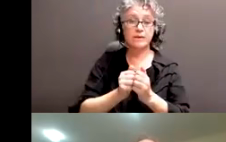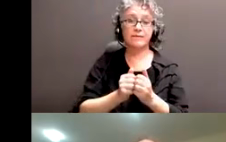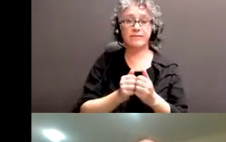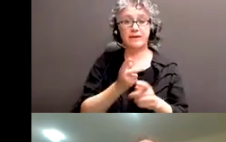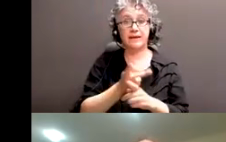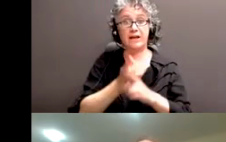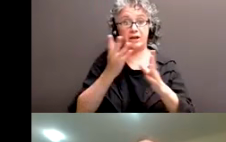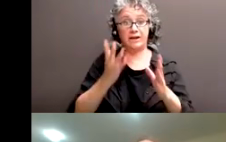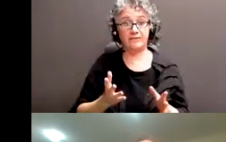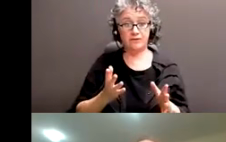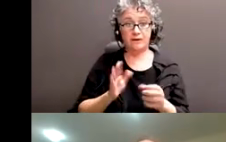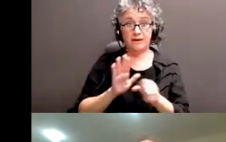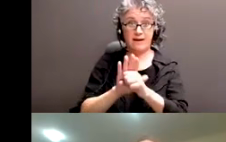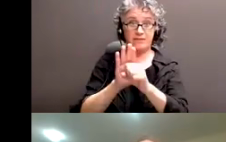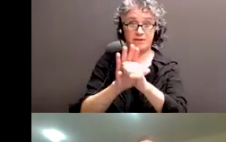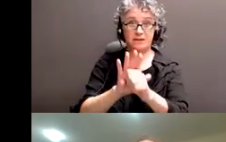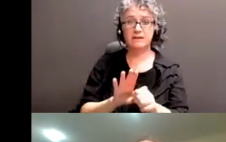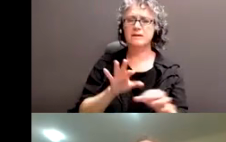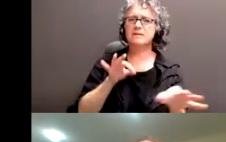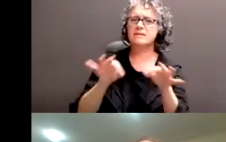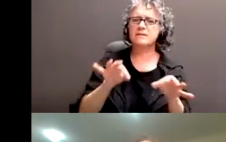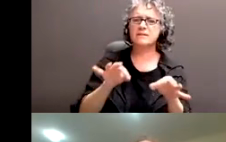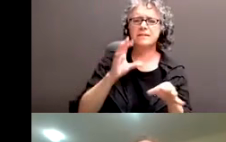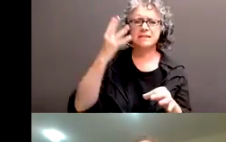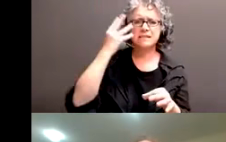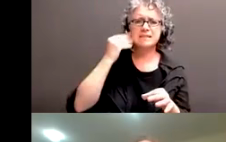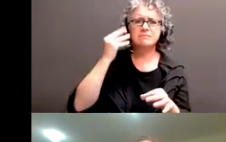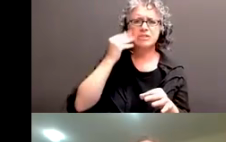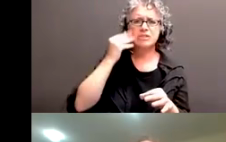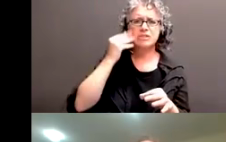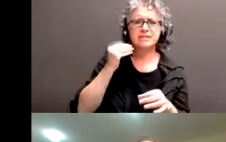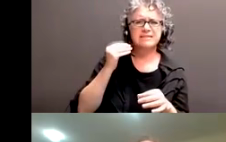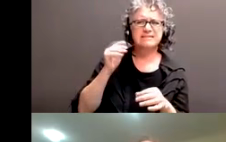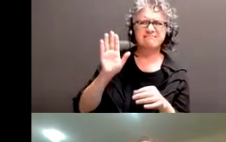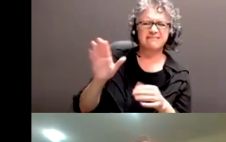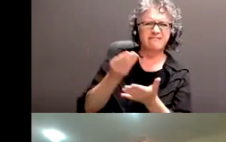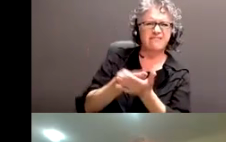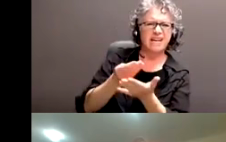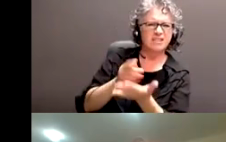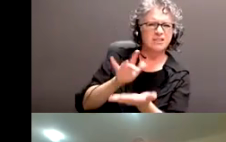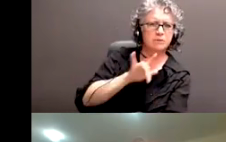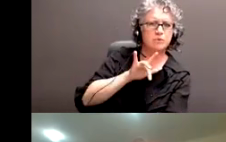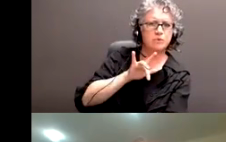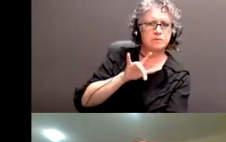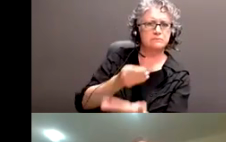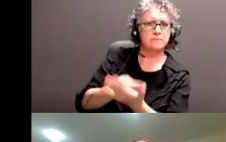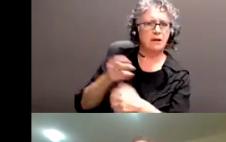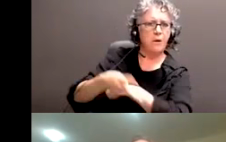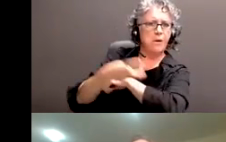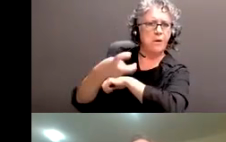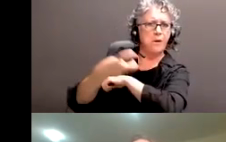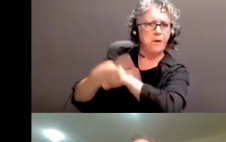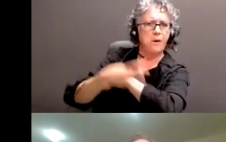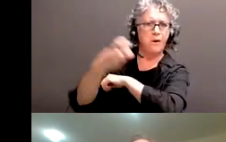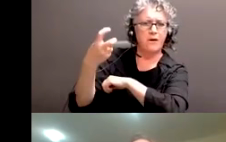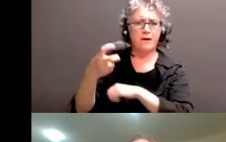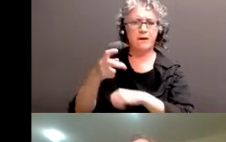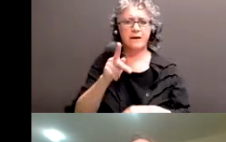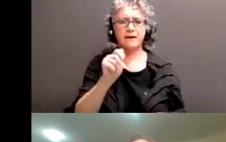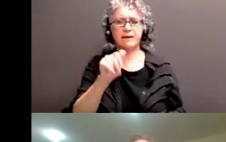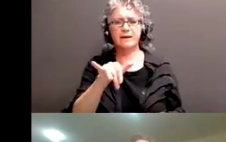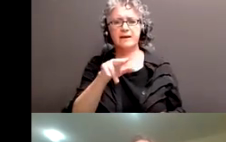talk about a lived experience of an older adult experienced financial abuse. We are pleased that our keynote distinguished speaker is Bonnie Brandel from the United